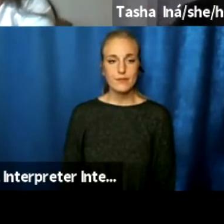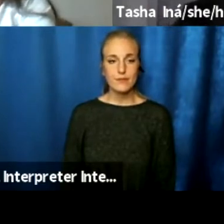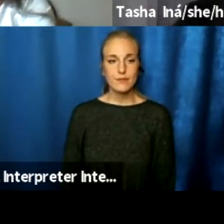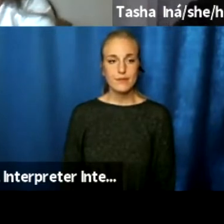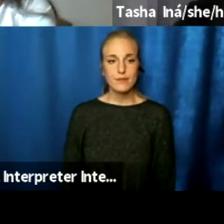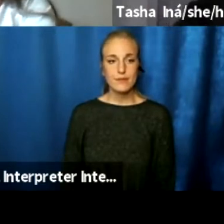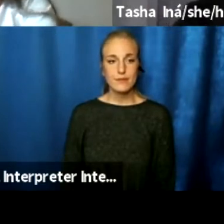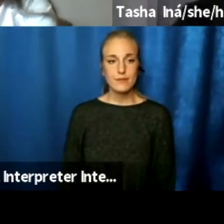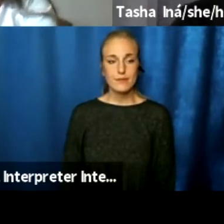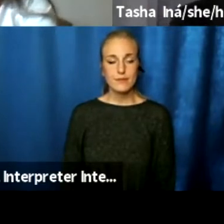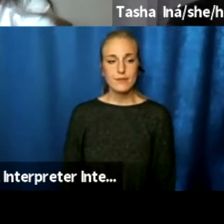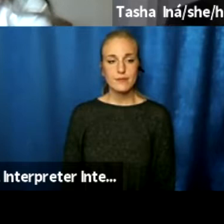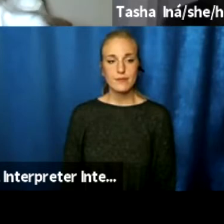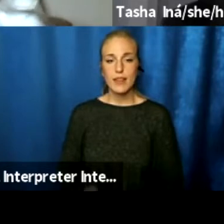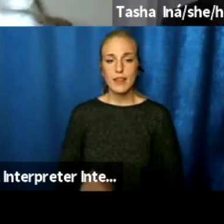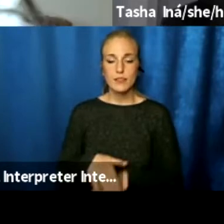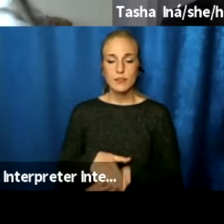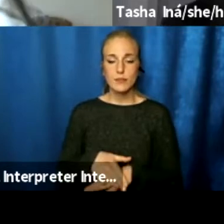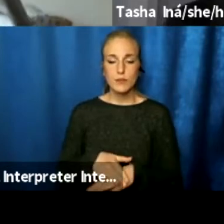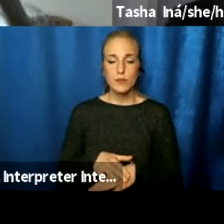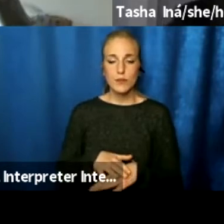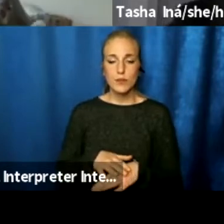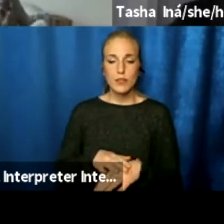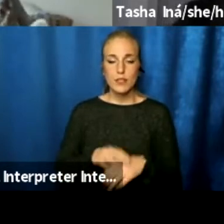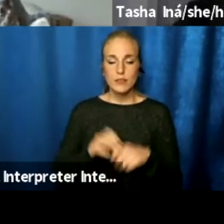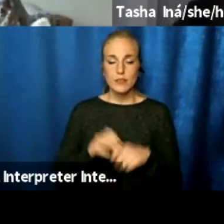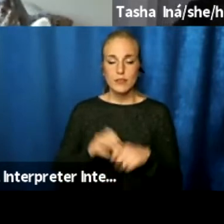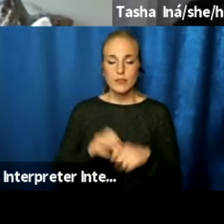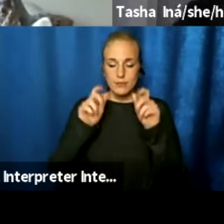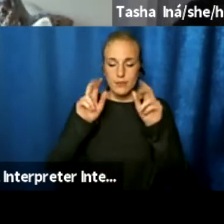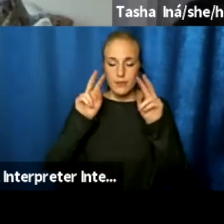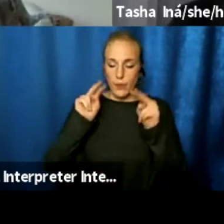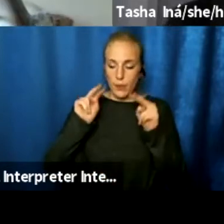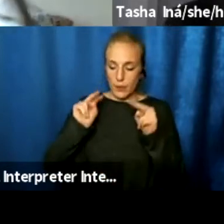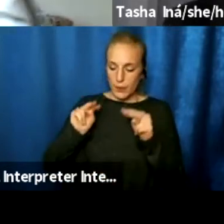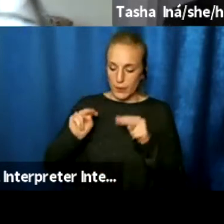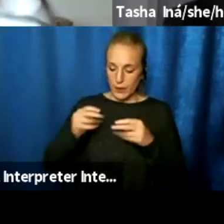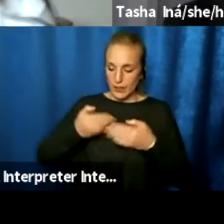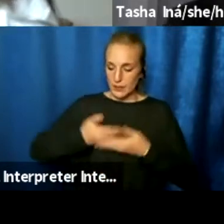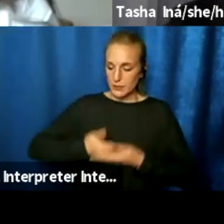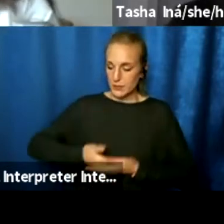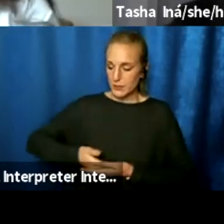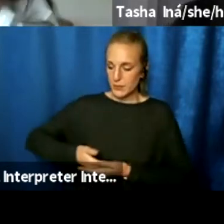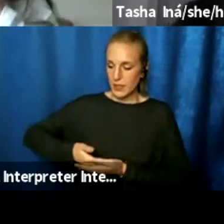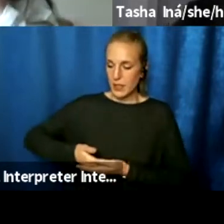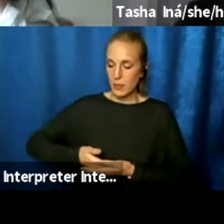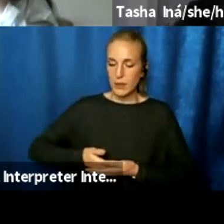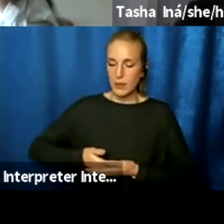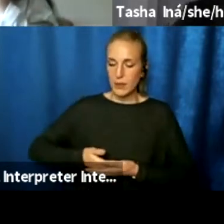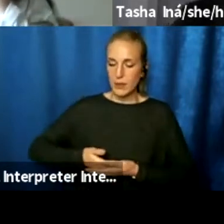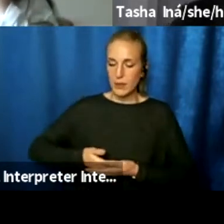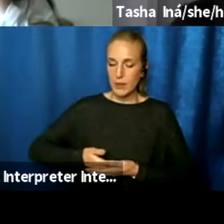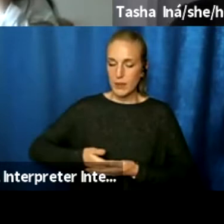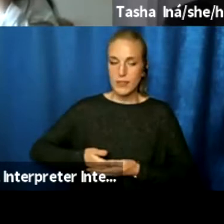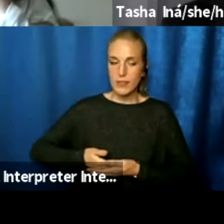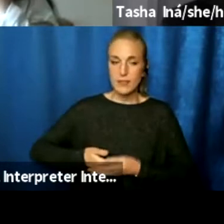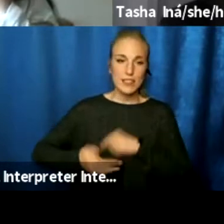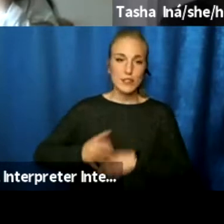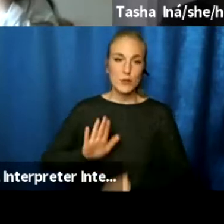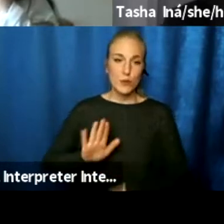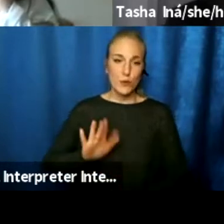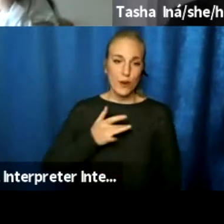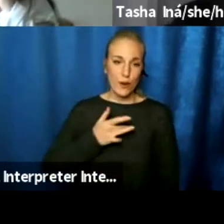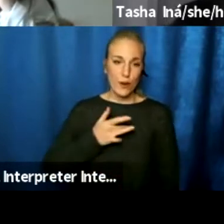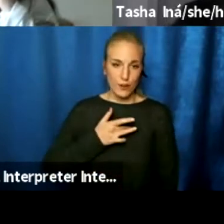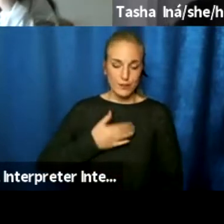Slowly casting your eyes onto this moment, realize that this baby that you are rocking is your heart.